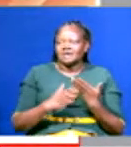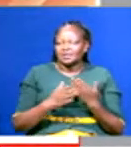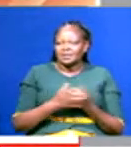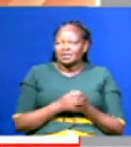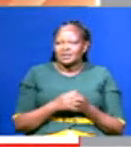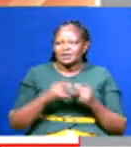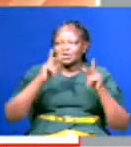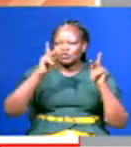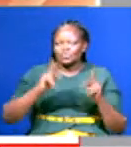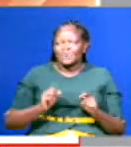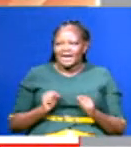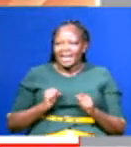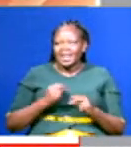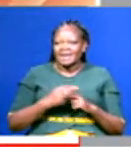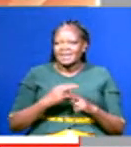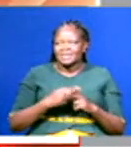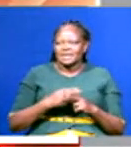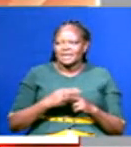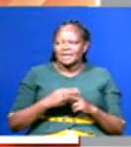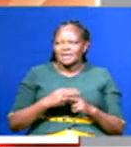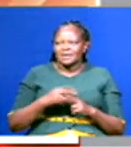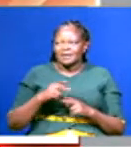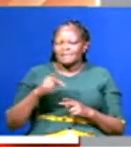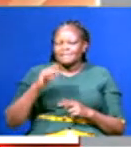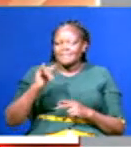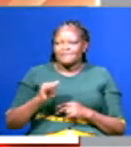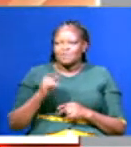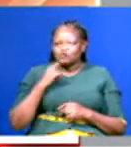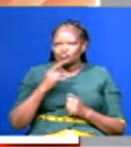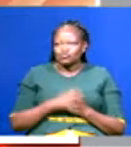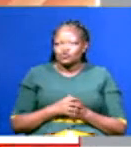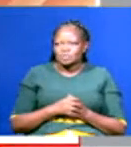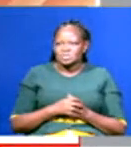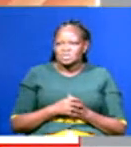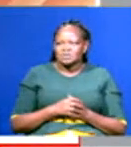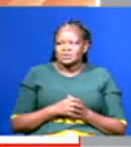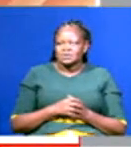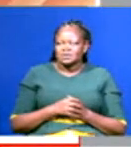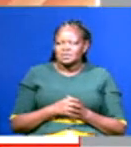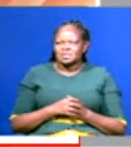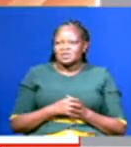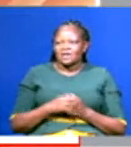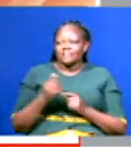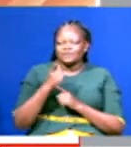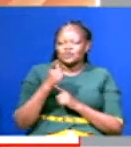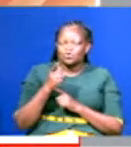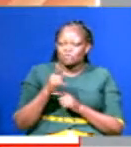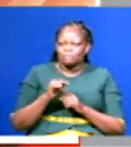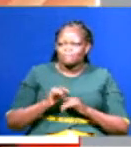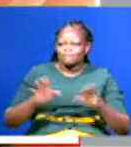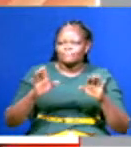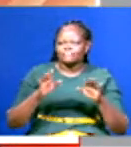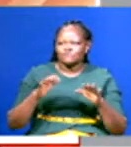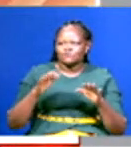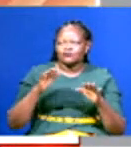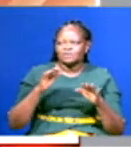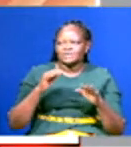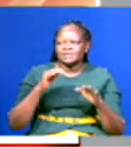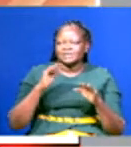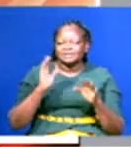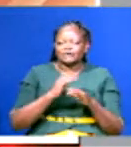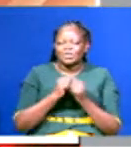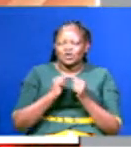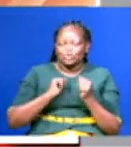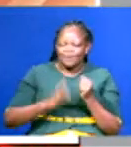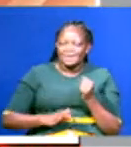by the name Shireen Pami, whose video went viral for performing with her daughter on stage.